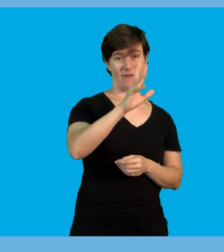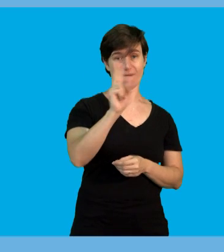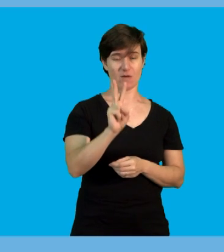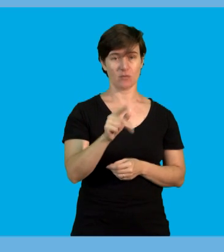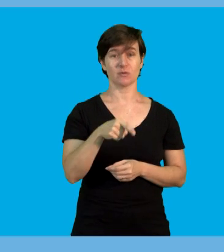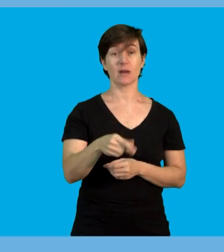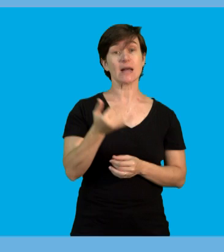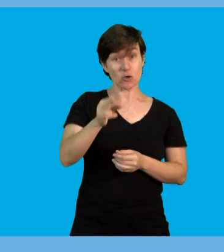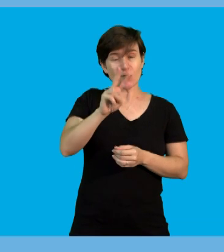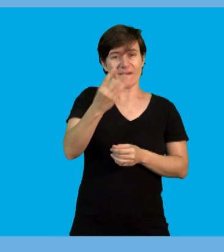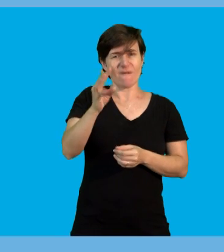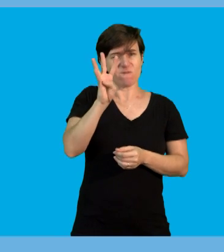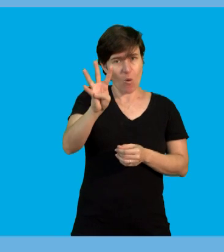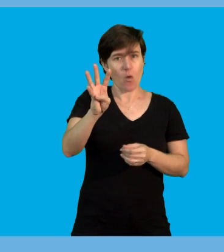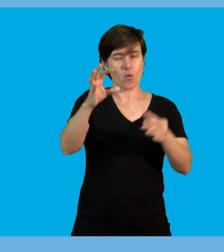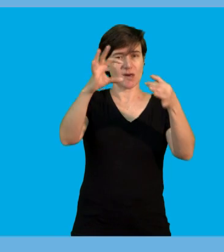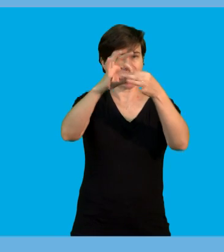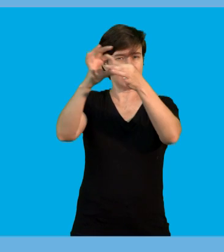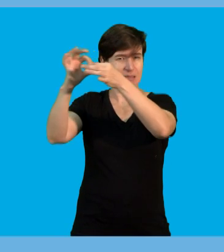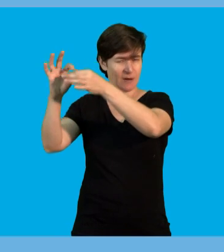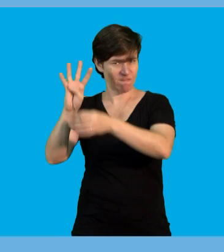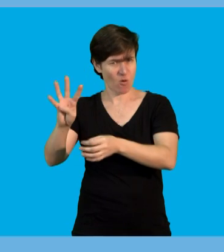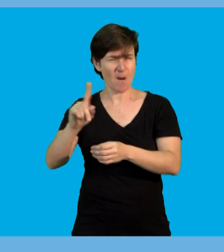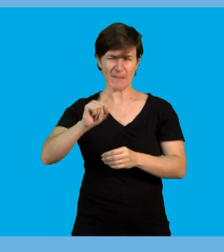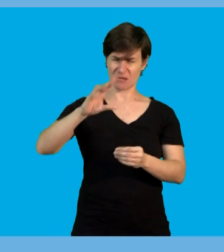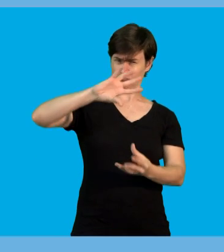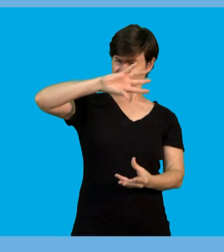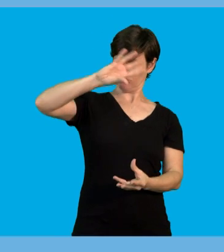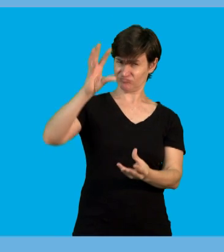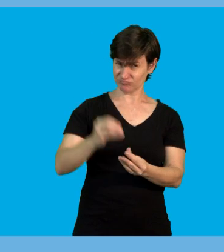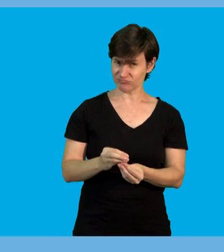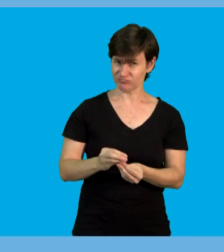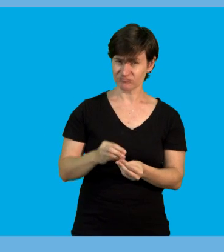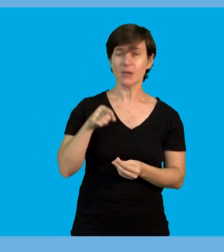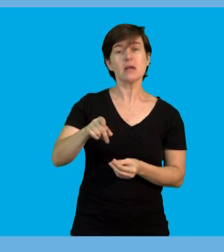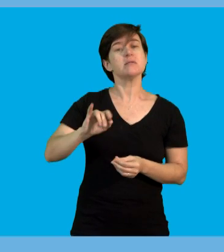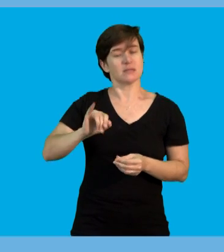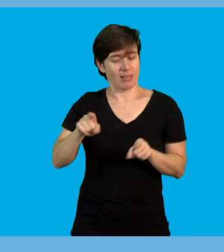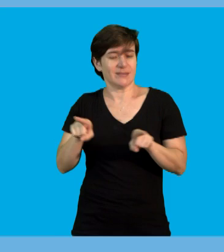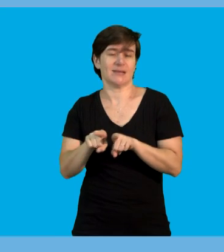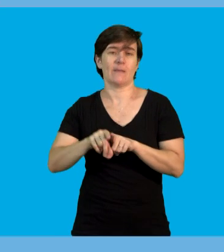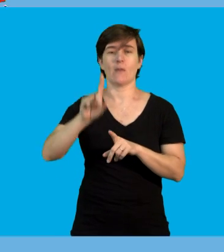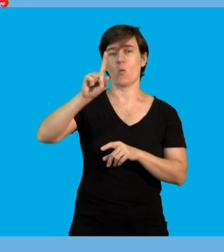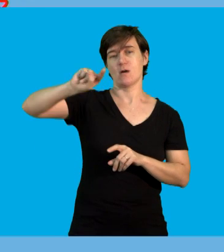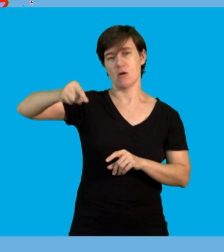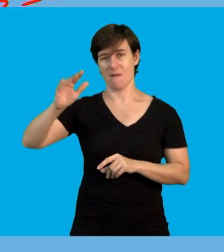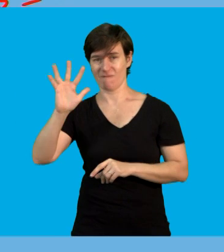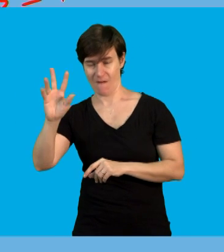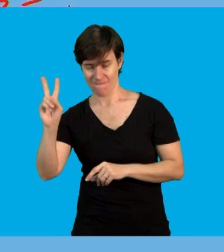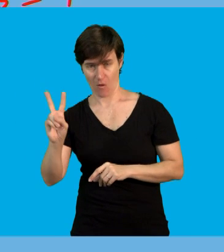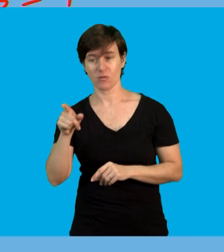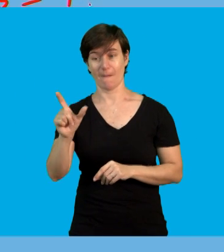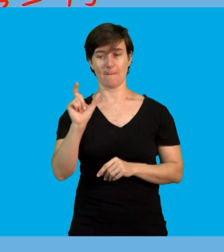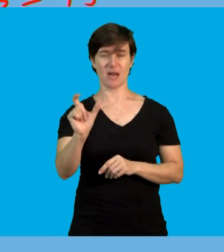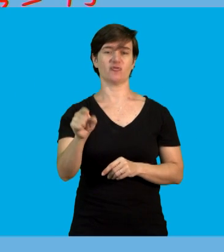volts, and we also have 4 cells in this case, so the sum of all those 4 cells will still be equals to